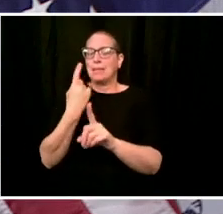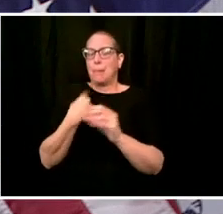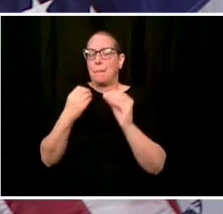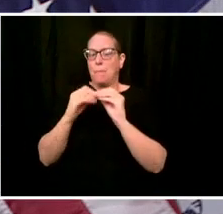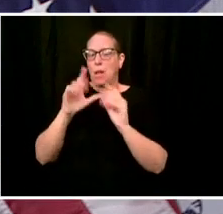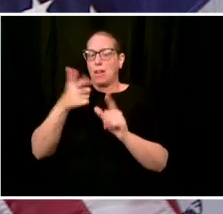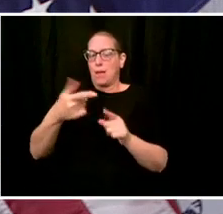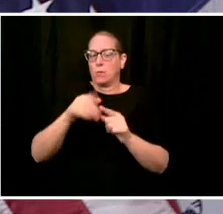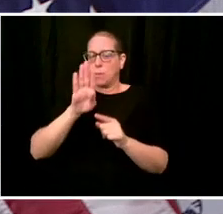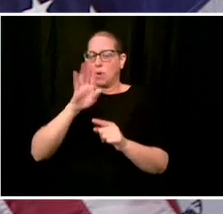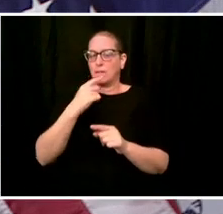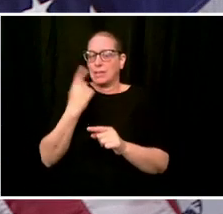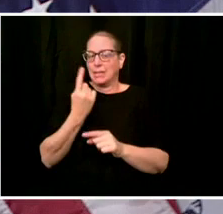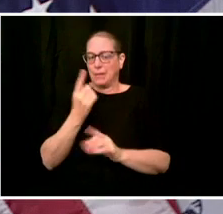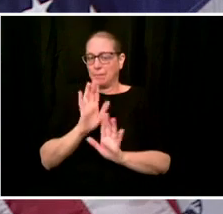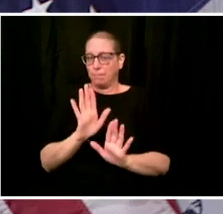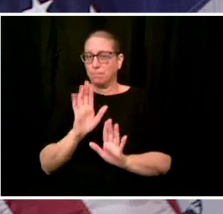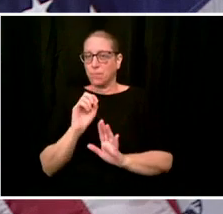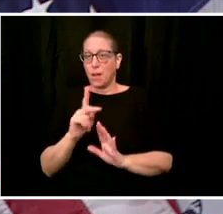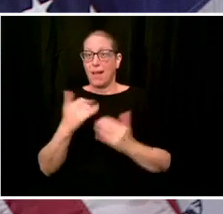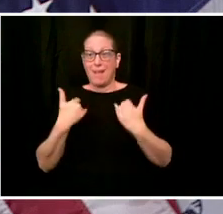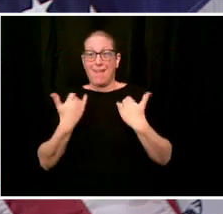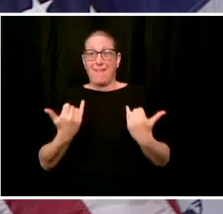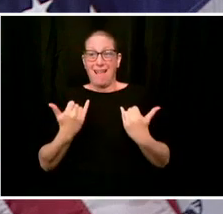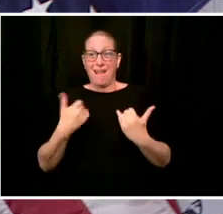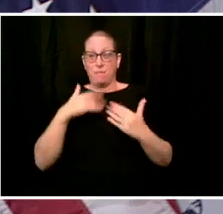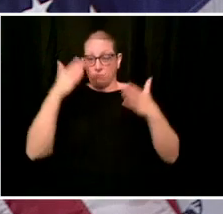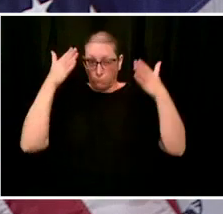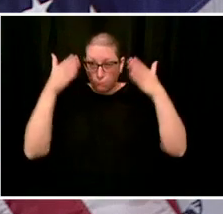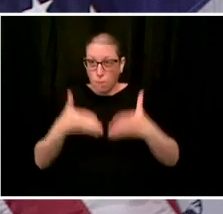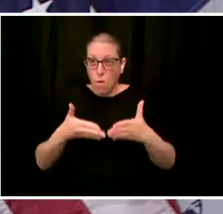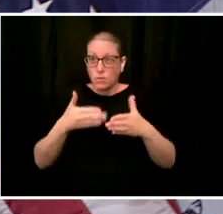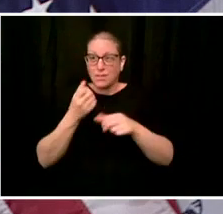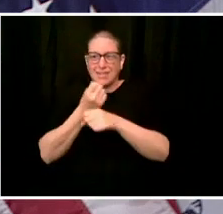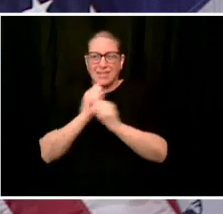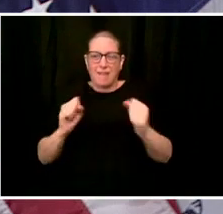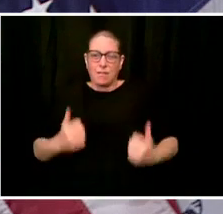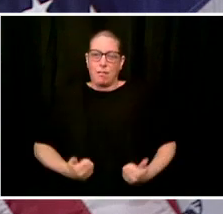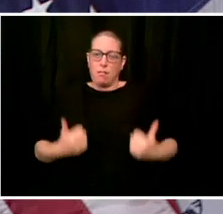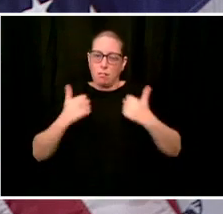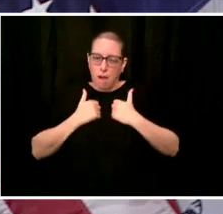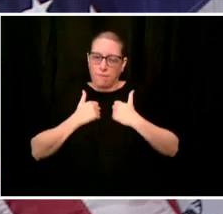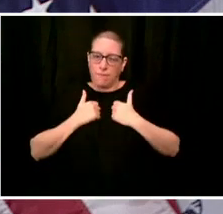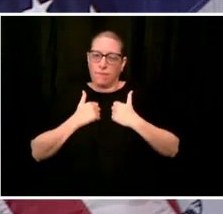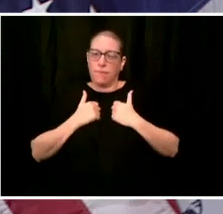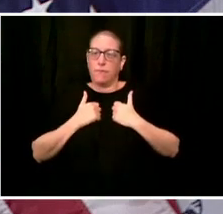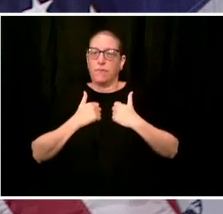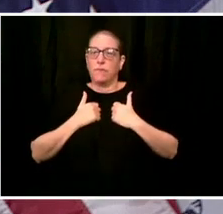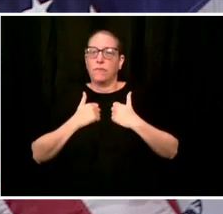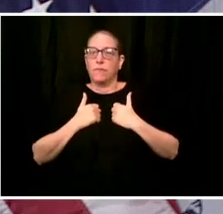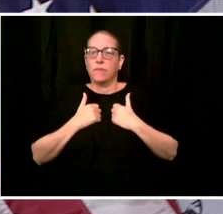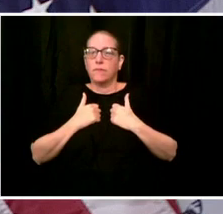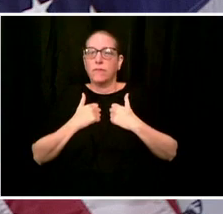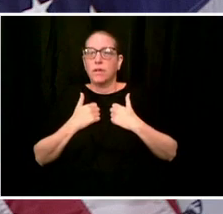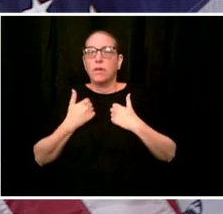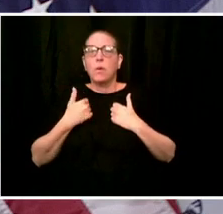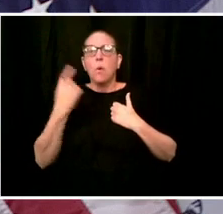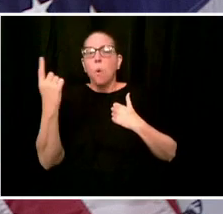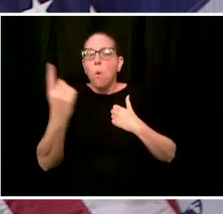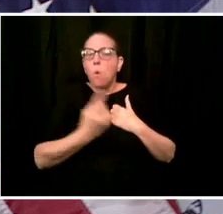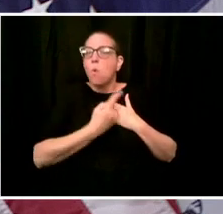so the endeavor to understand what happened before and use it for the future is always important. Absolutely want